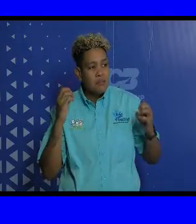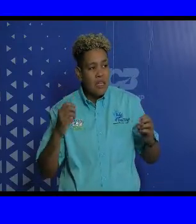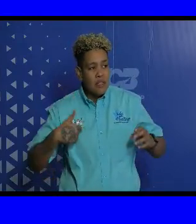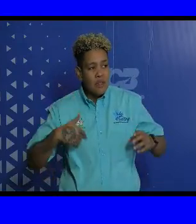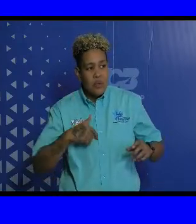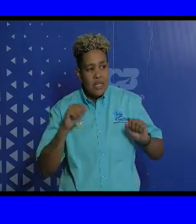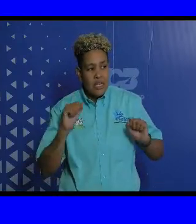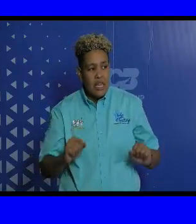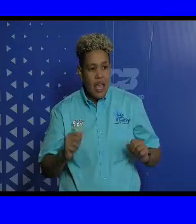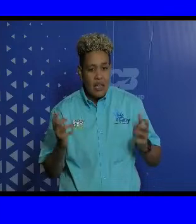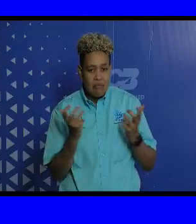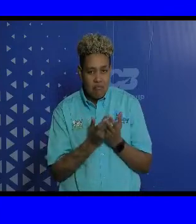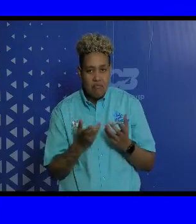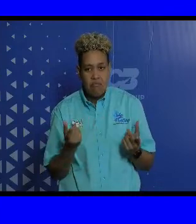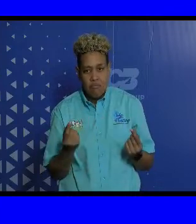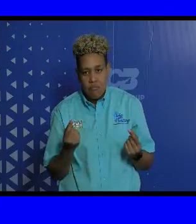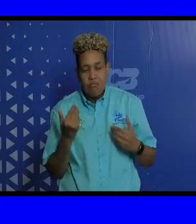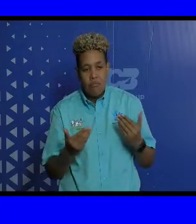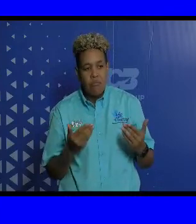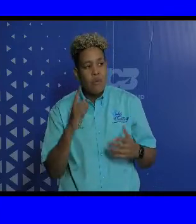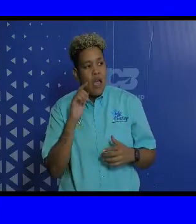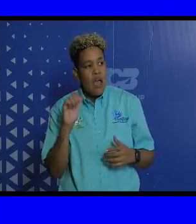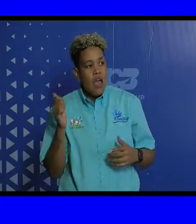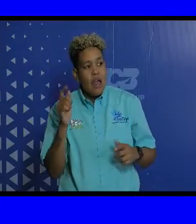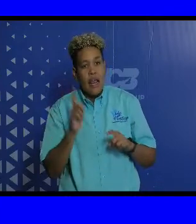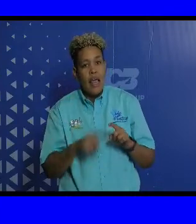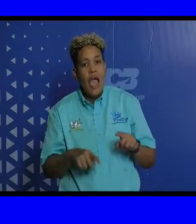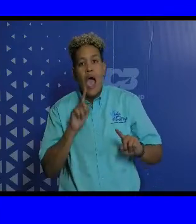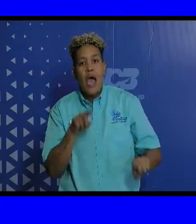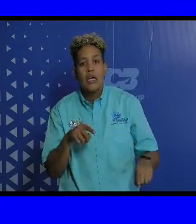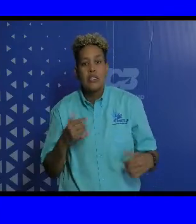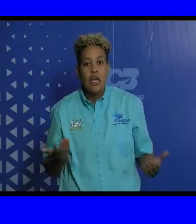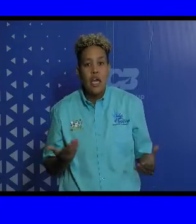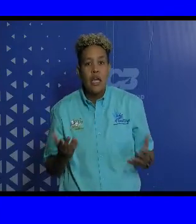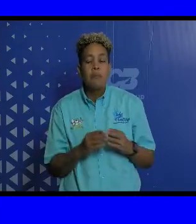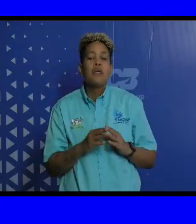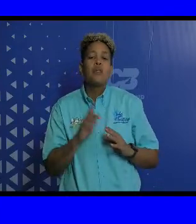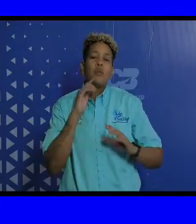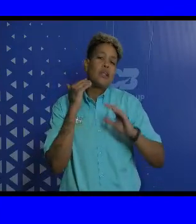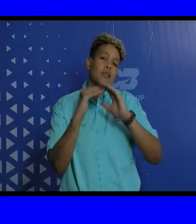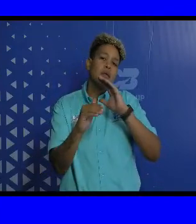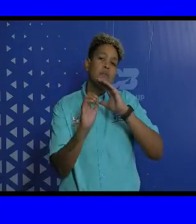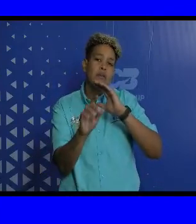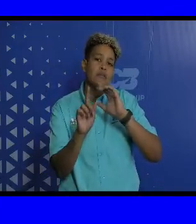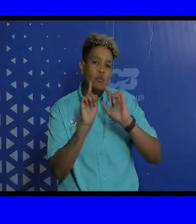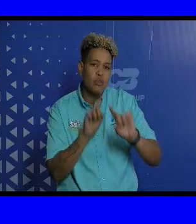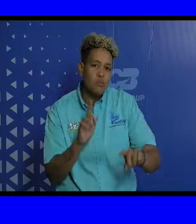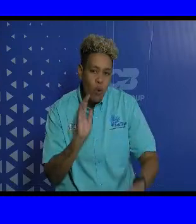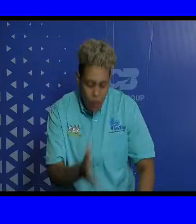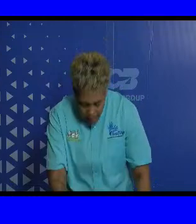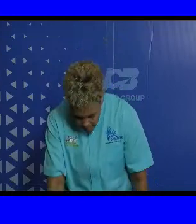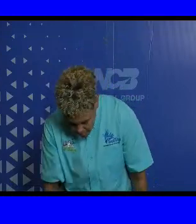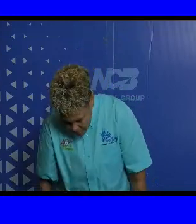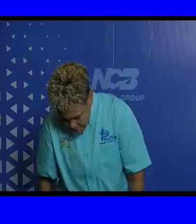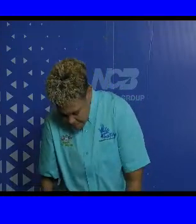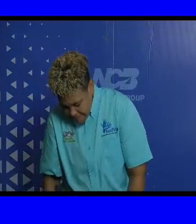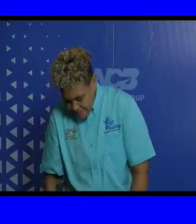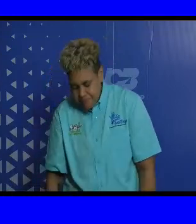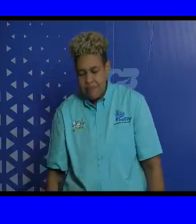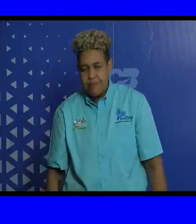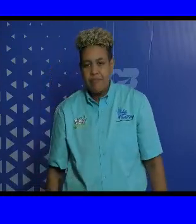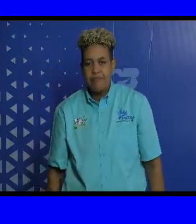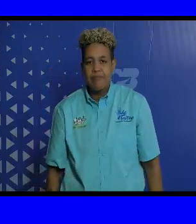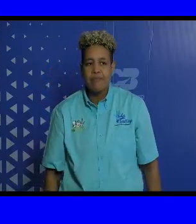as is feasible, and then any that can't be taken in the meeting, we'll ensure that those get